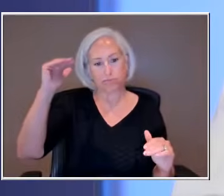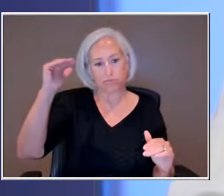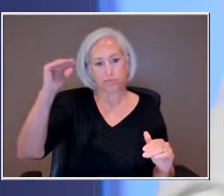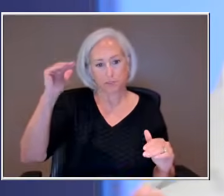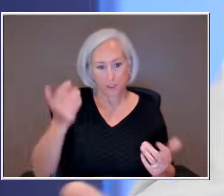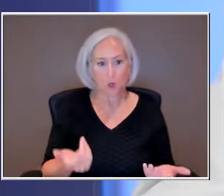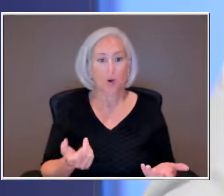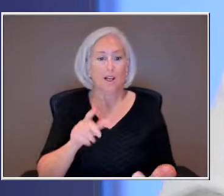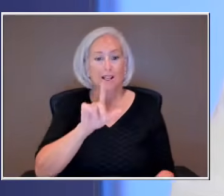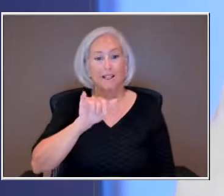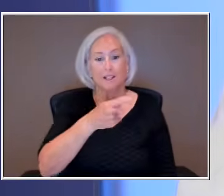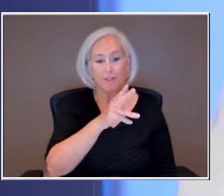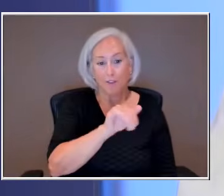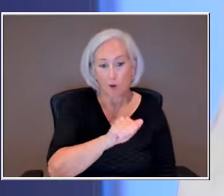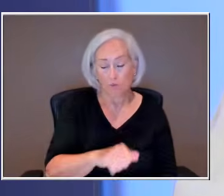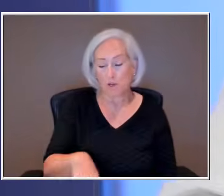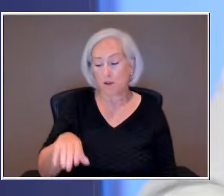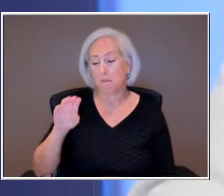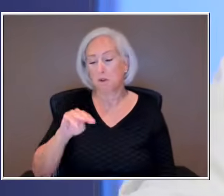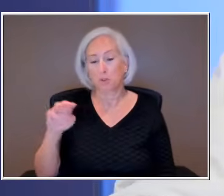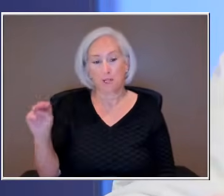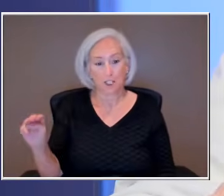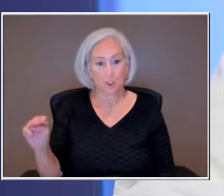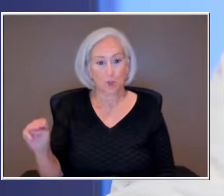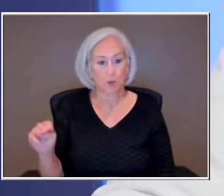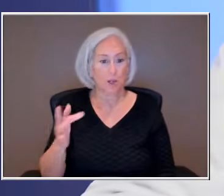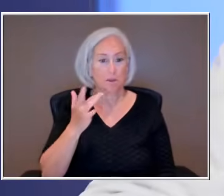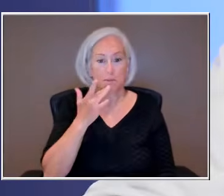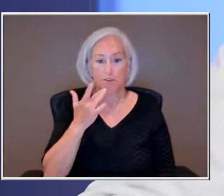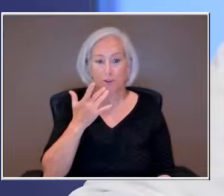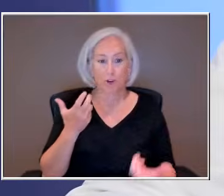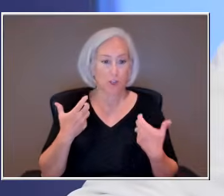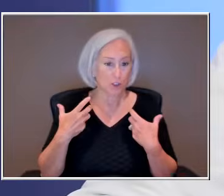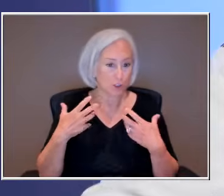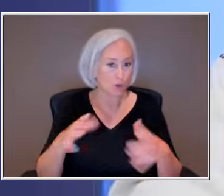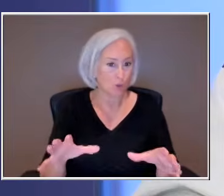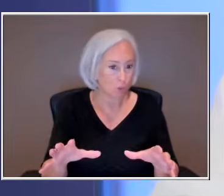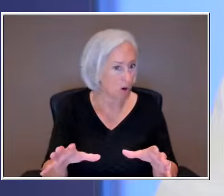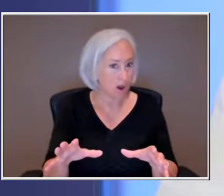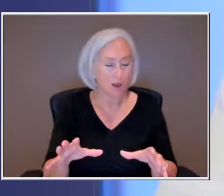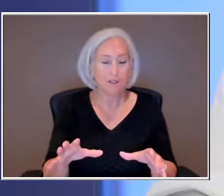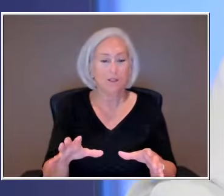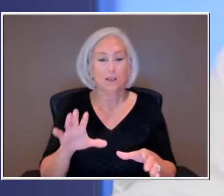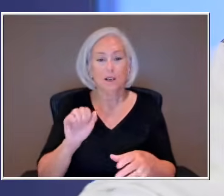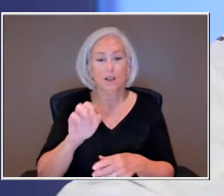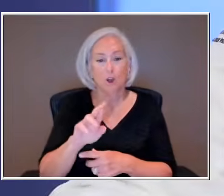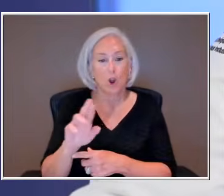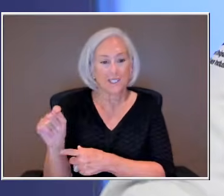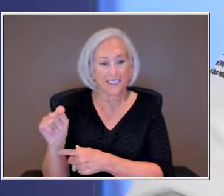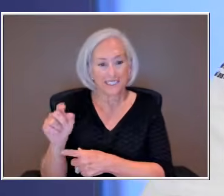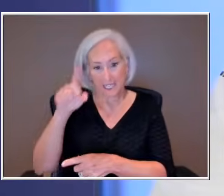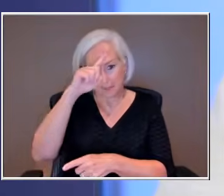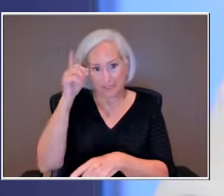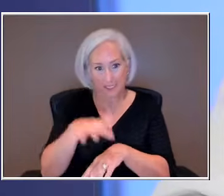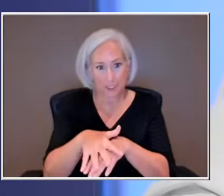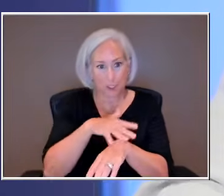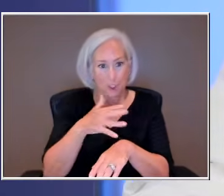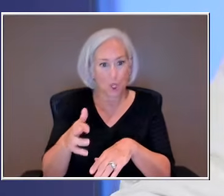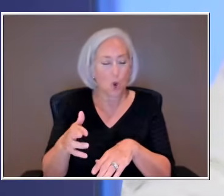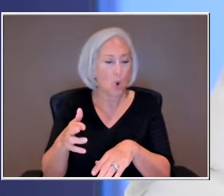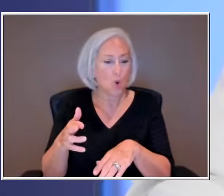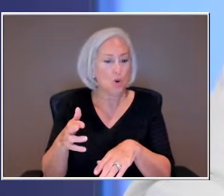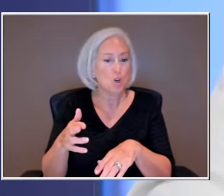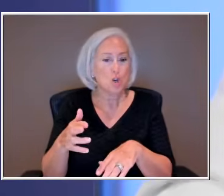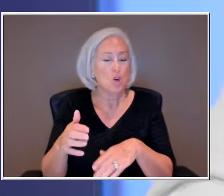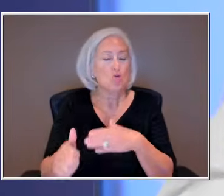prefer, not to receive the CAR T cell because of a slow risk of a second cancer or GI symptoms.